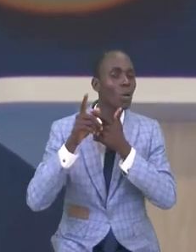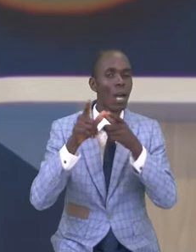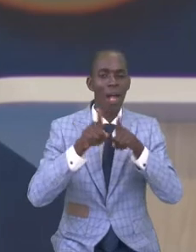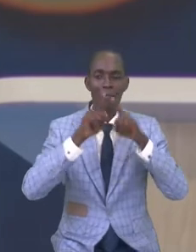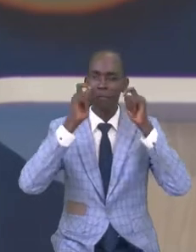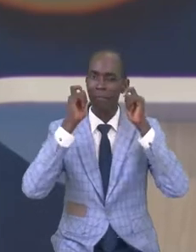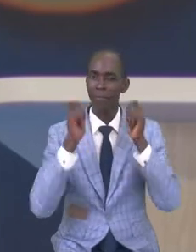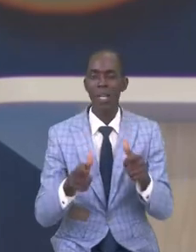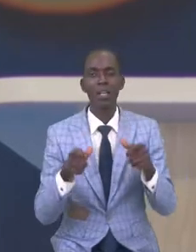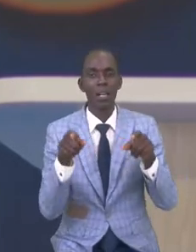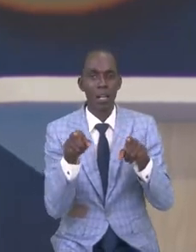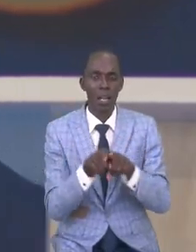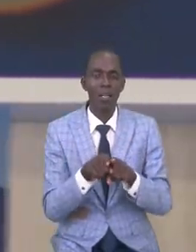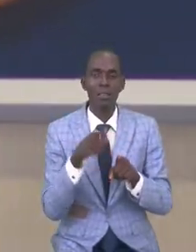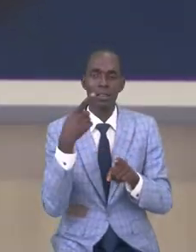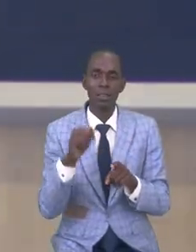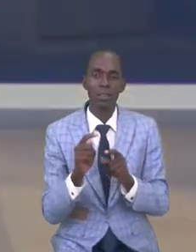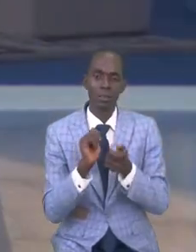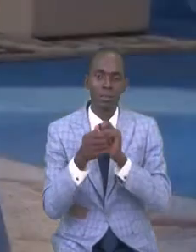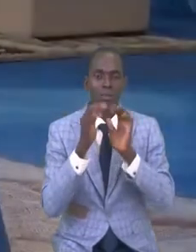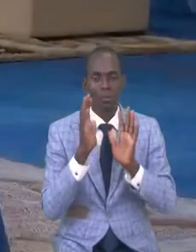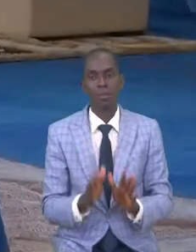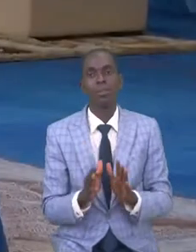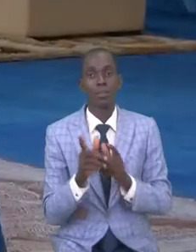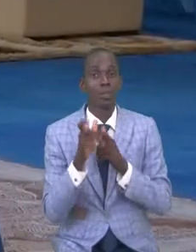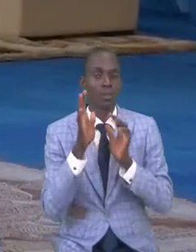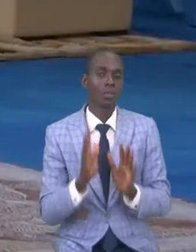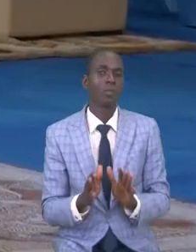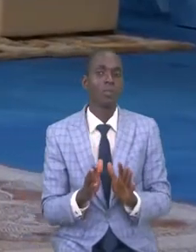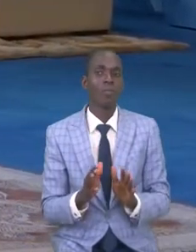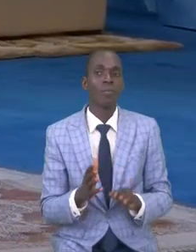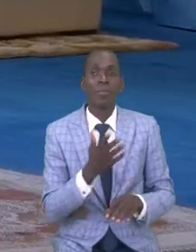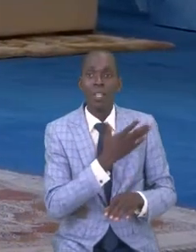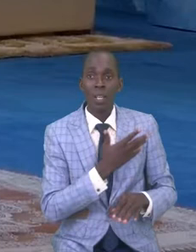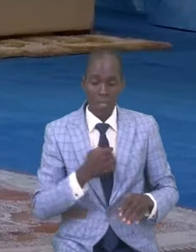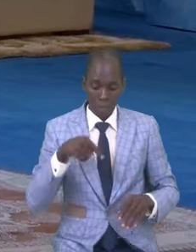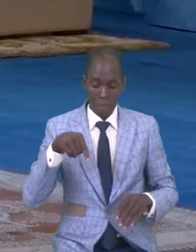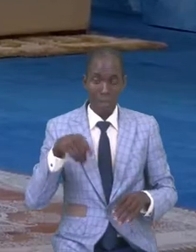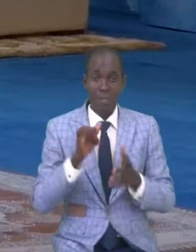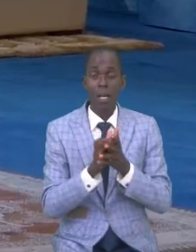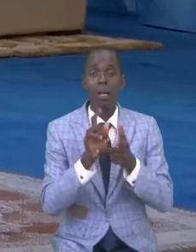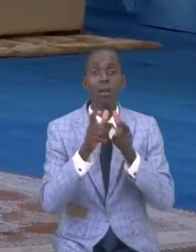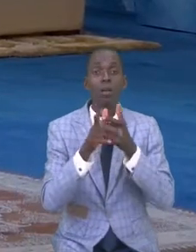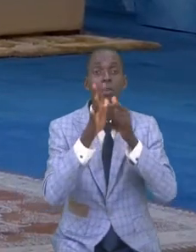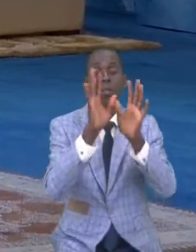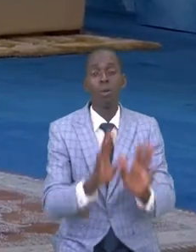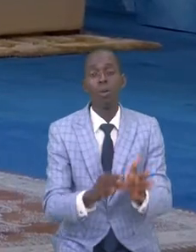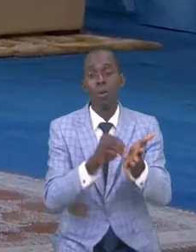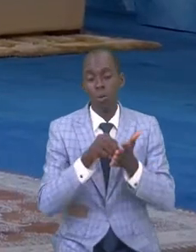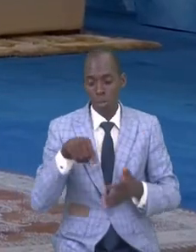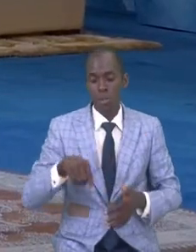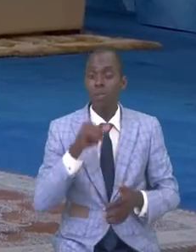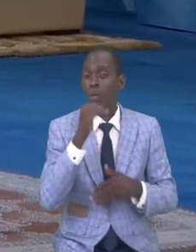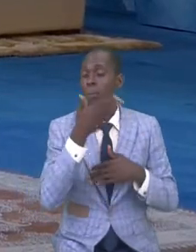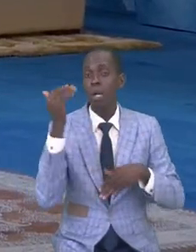as the athlete. And his legs are not better than yours, stronger than yours,